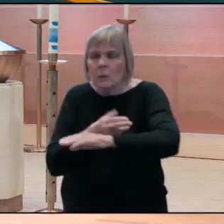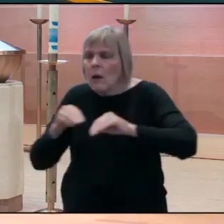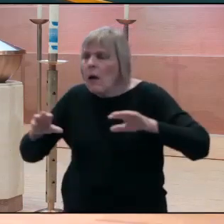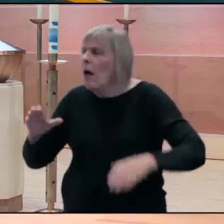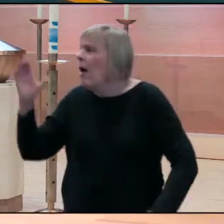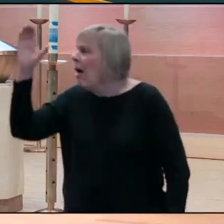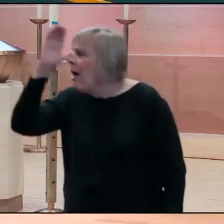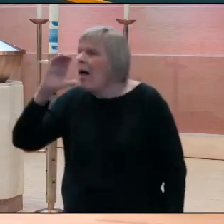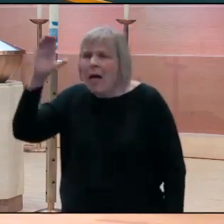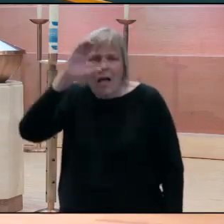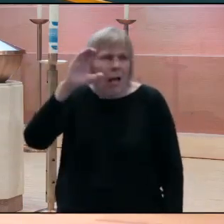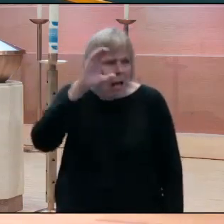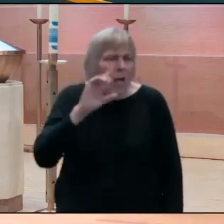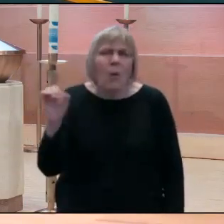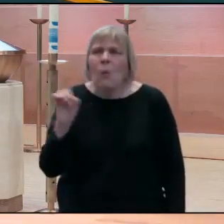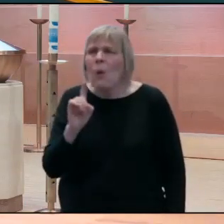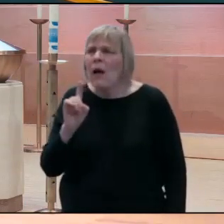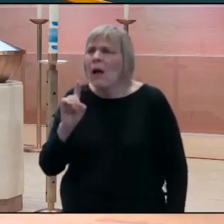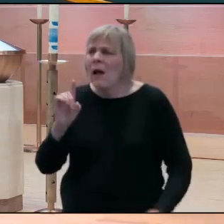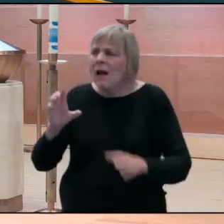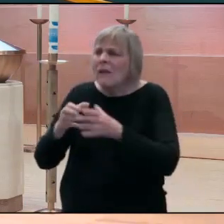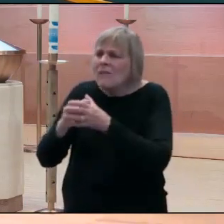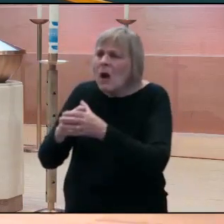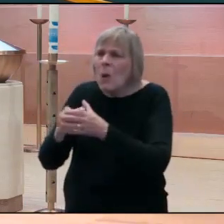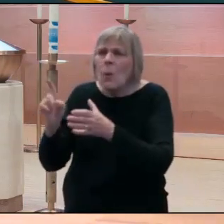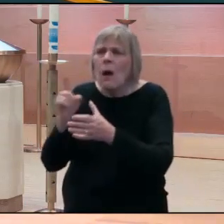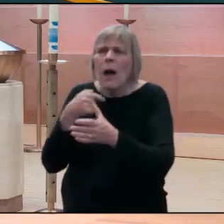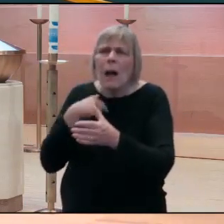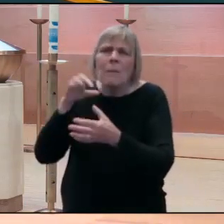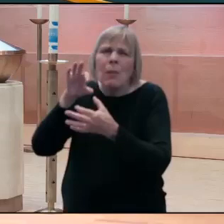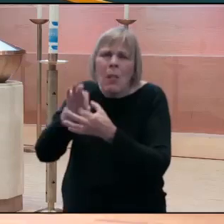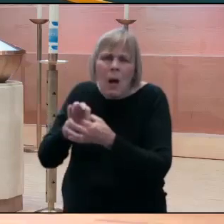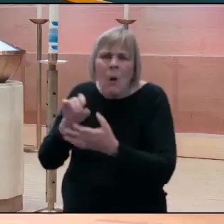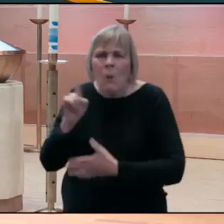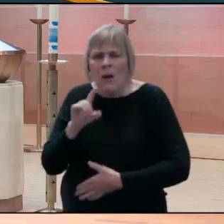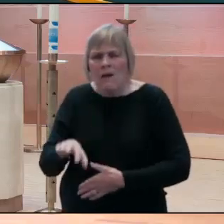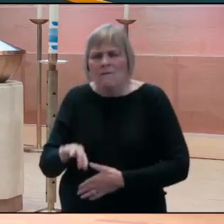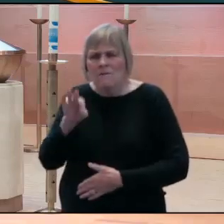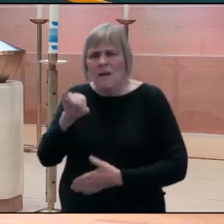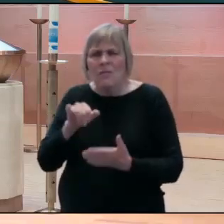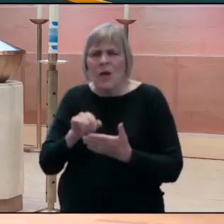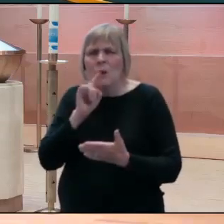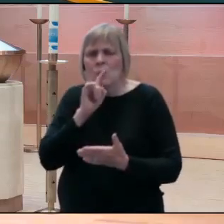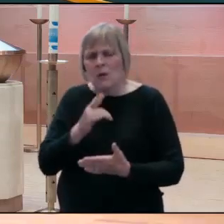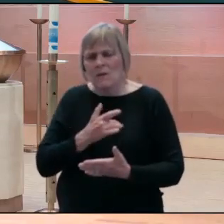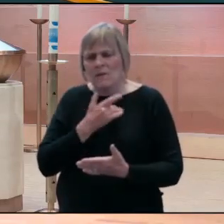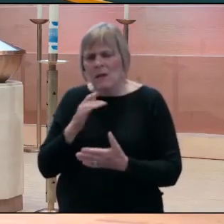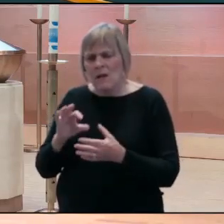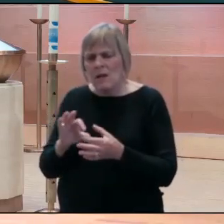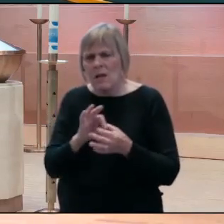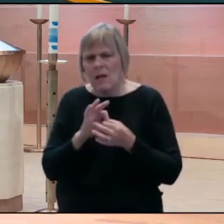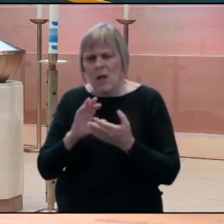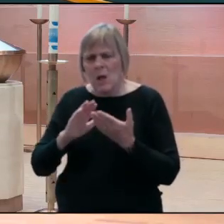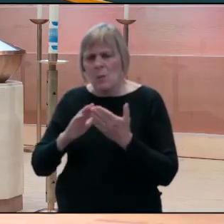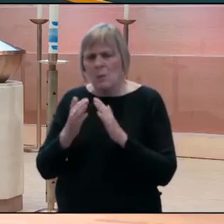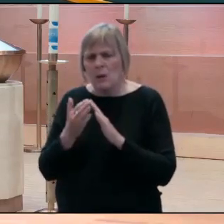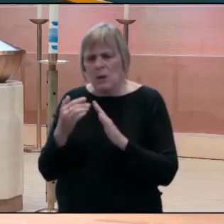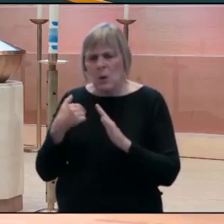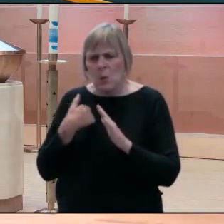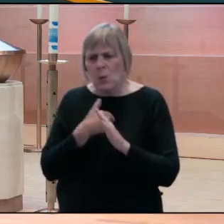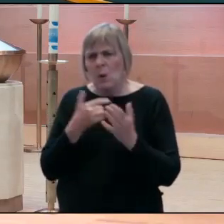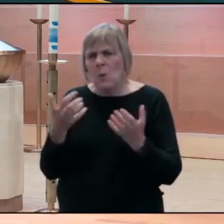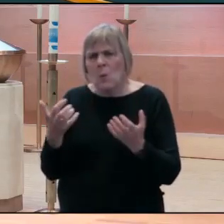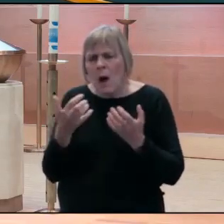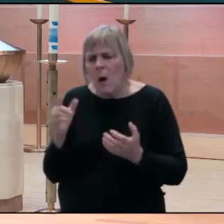looking, where is my flock? Where do I belong? Where do I find that true sense of unity and community that we're all